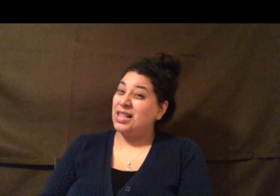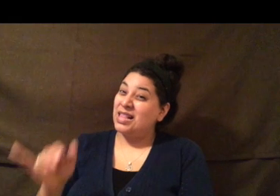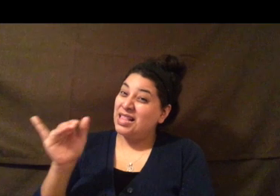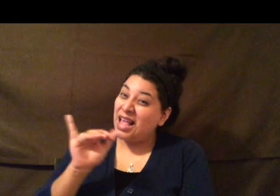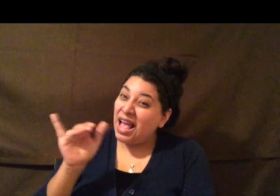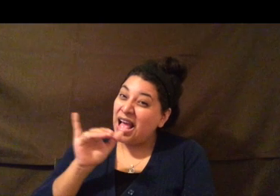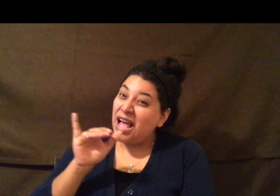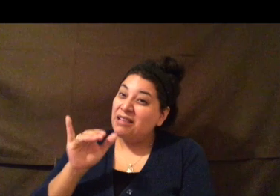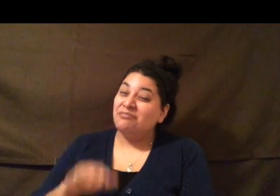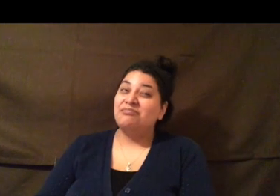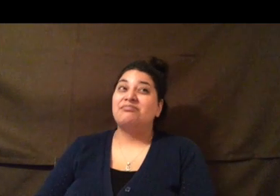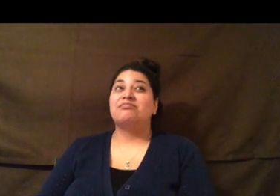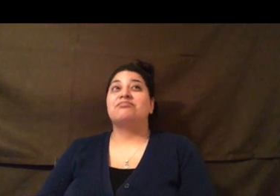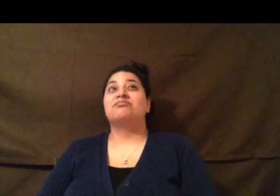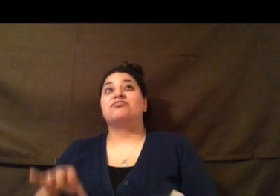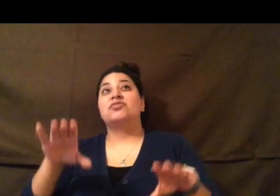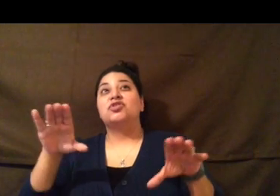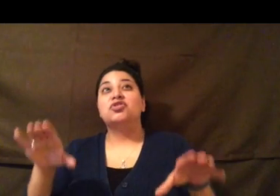Like doing